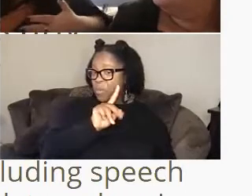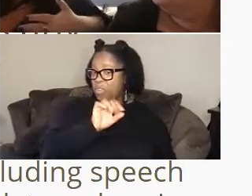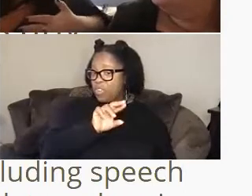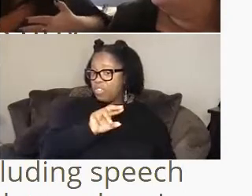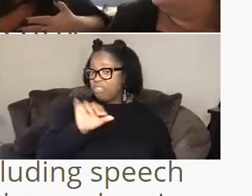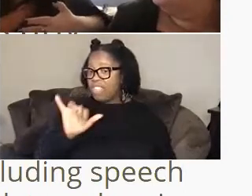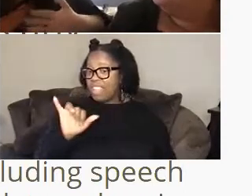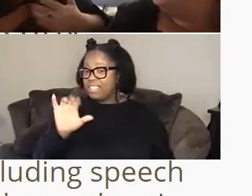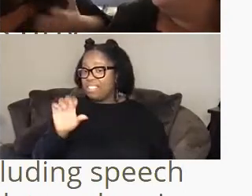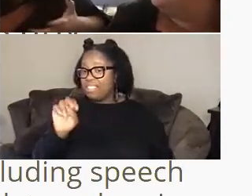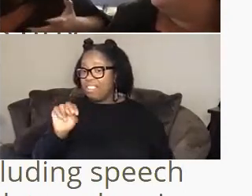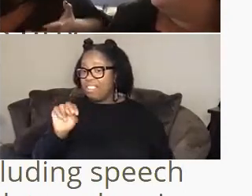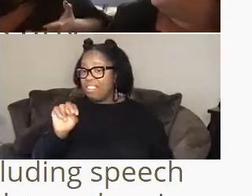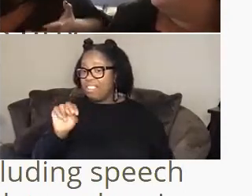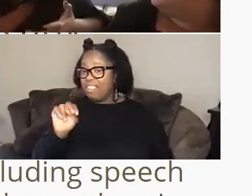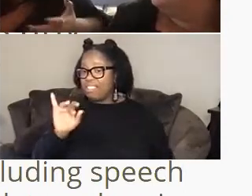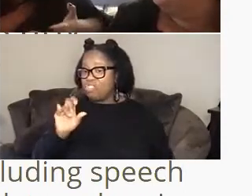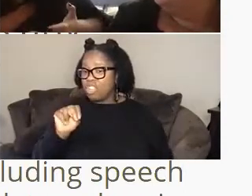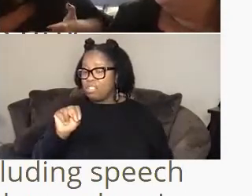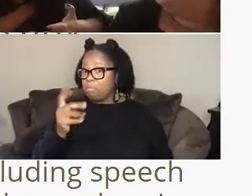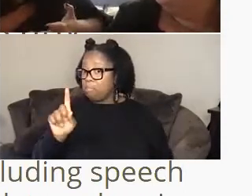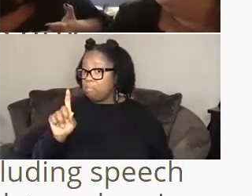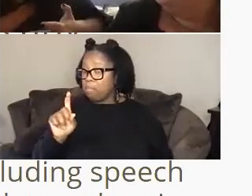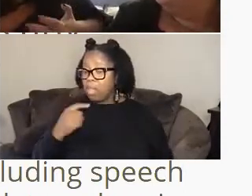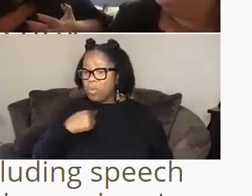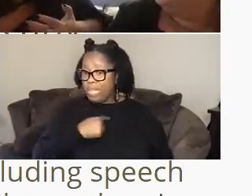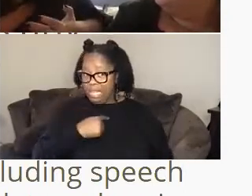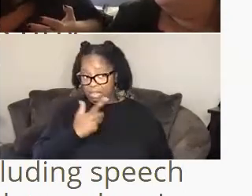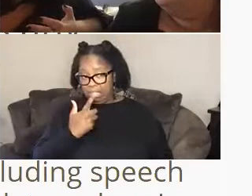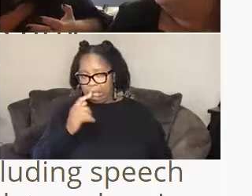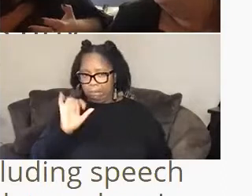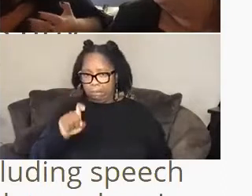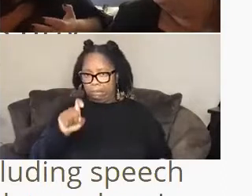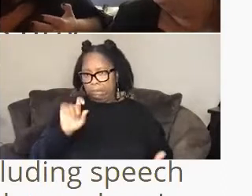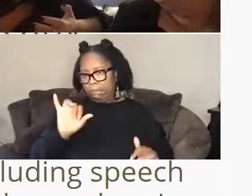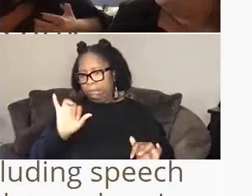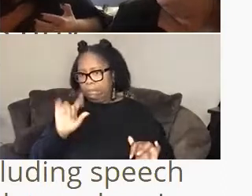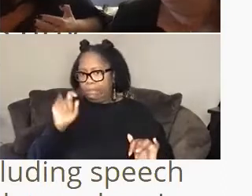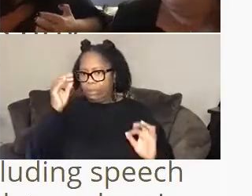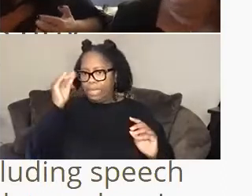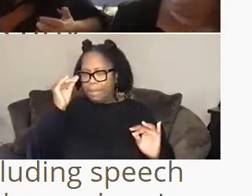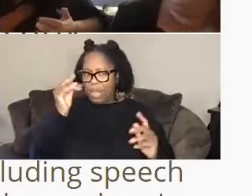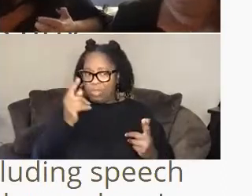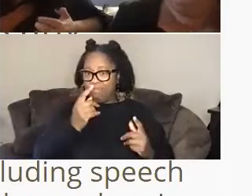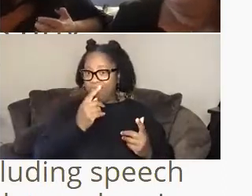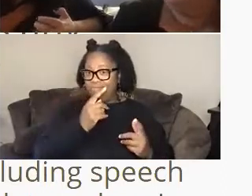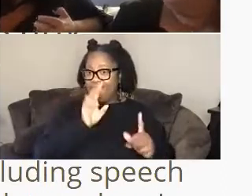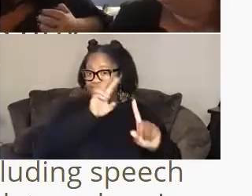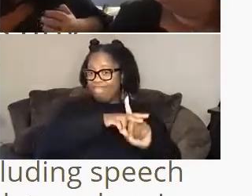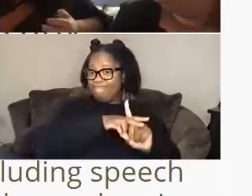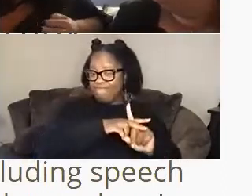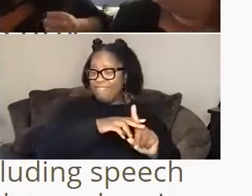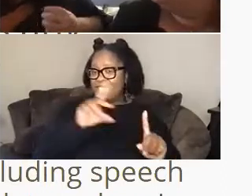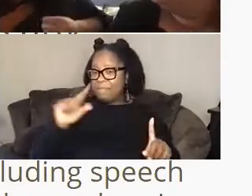about using disability law, we have to think about that. And it brings up some questions that are really important for us to ask about